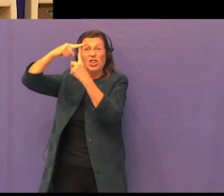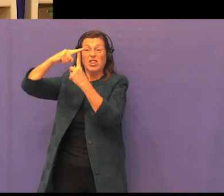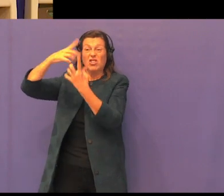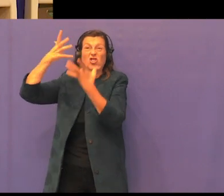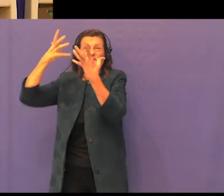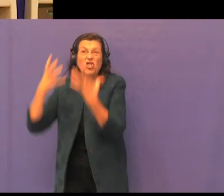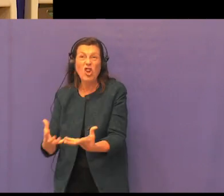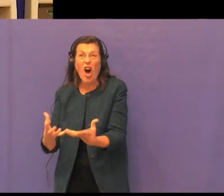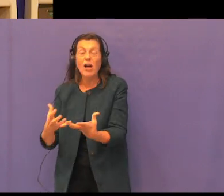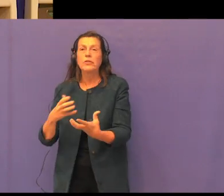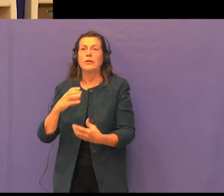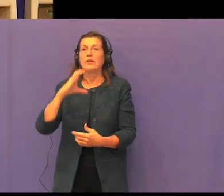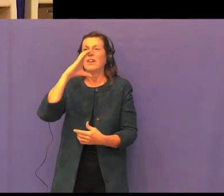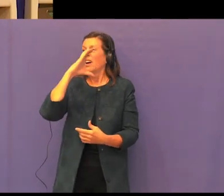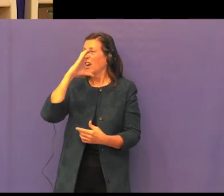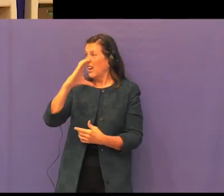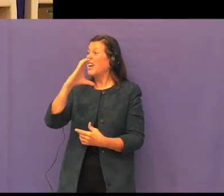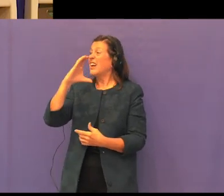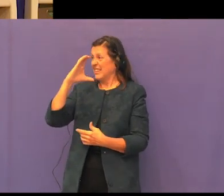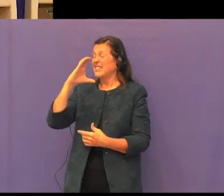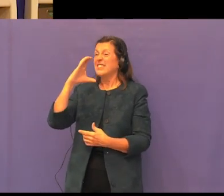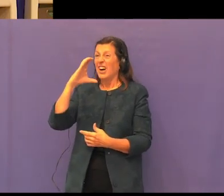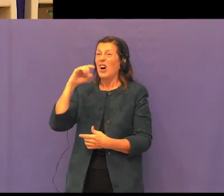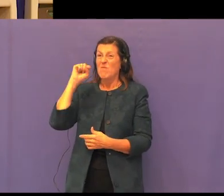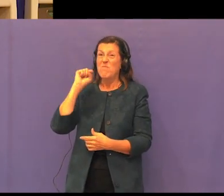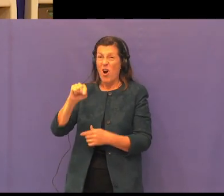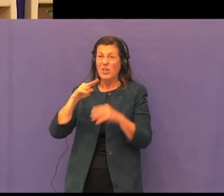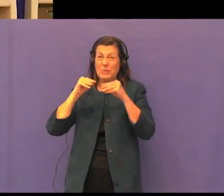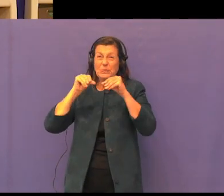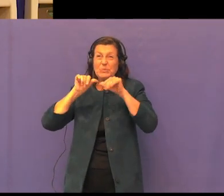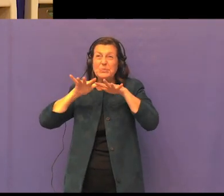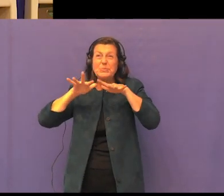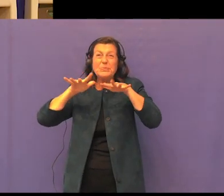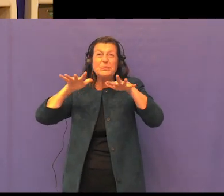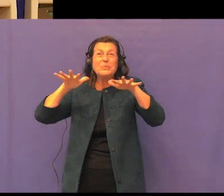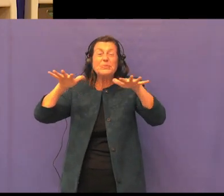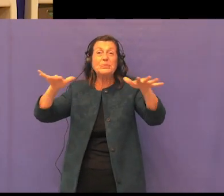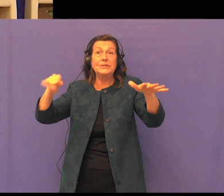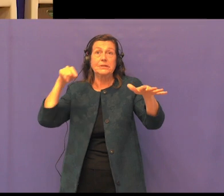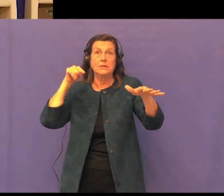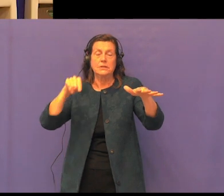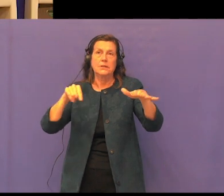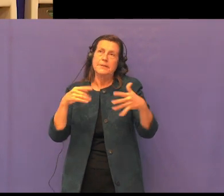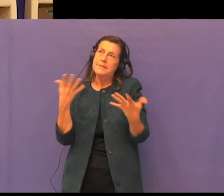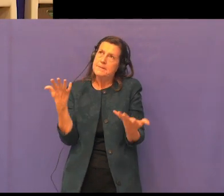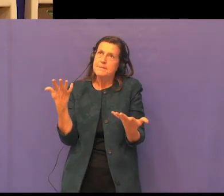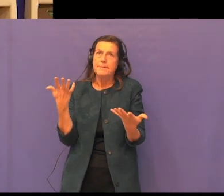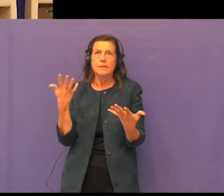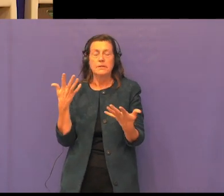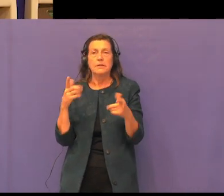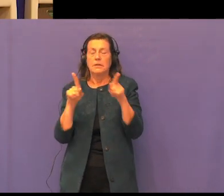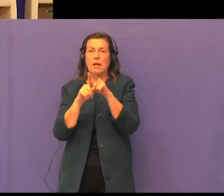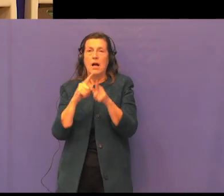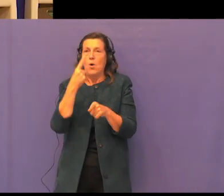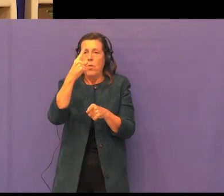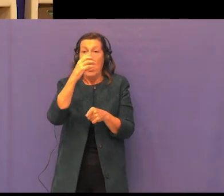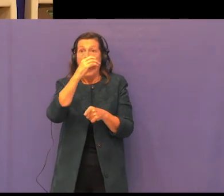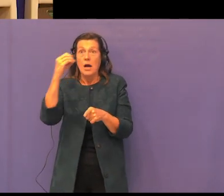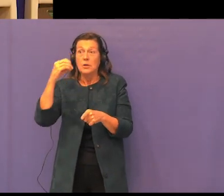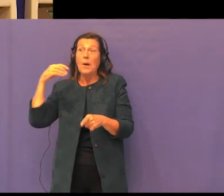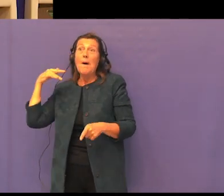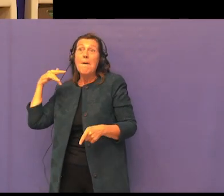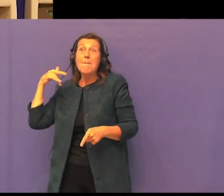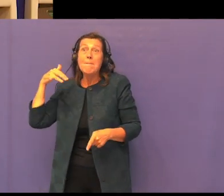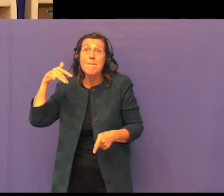like 100 million tons of carbon per day. Now, for the mathematicians in the